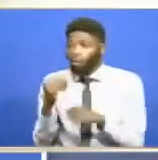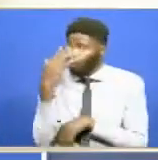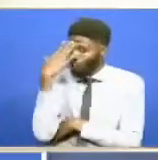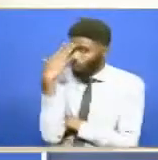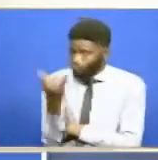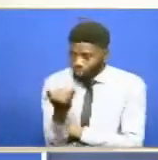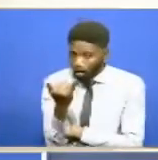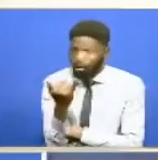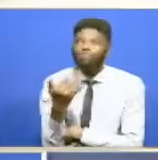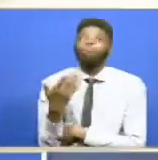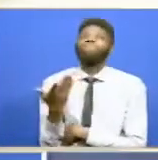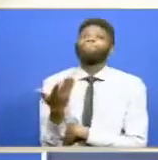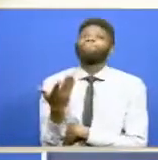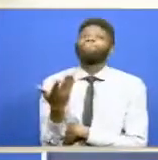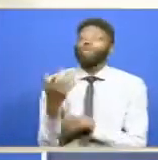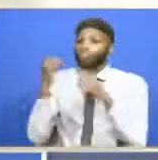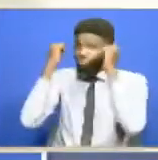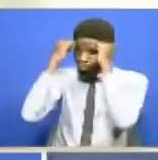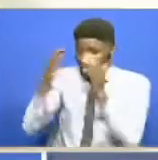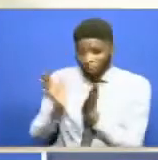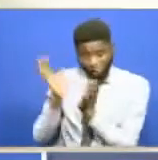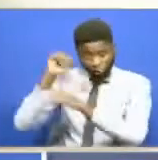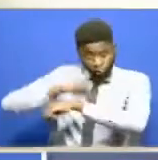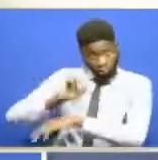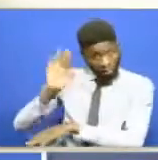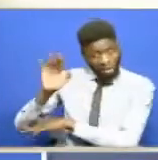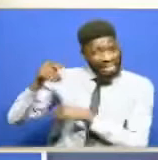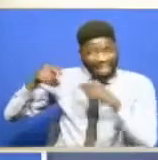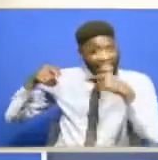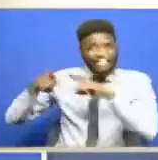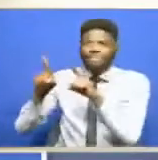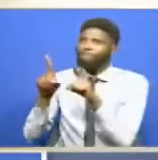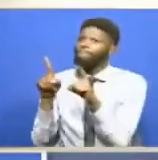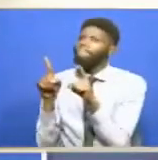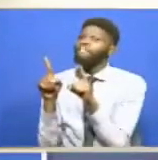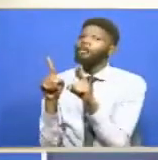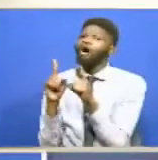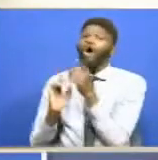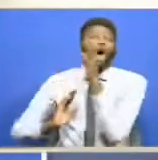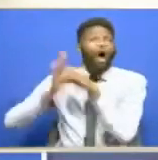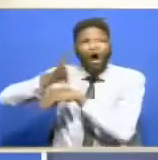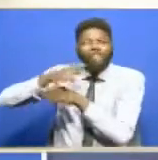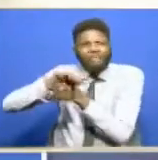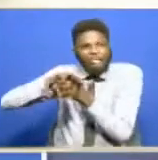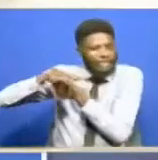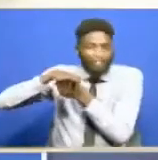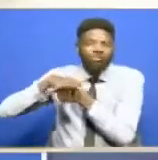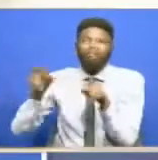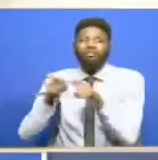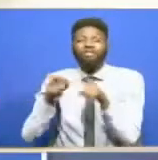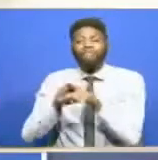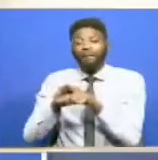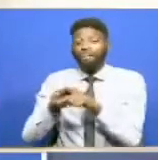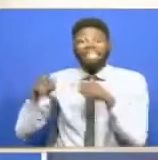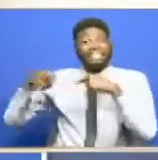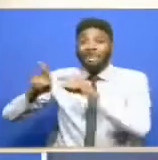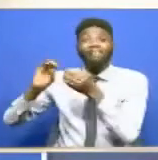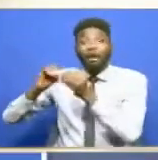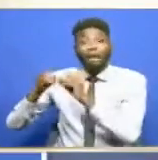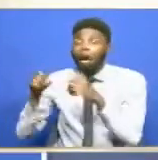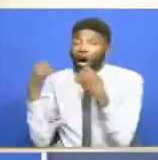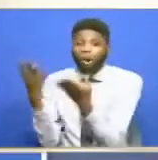the students in public school, they are more squeezed, and their numbers outdo the numbers